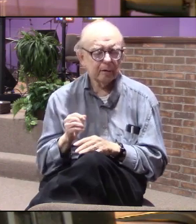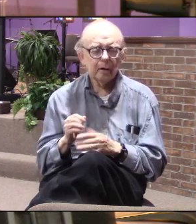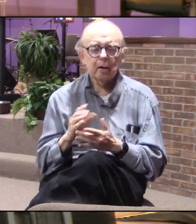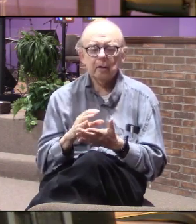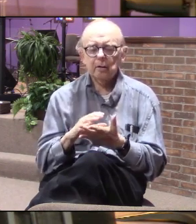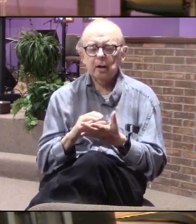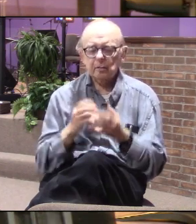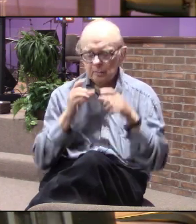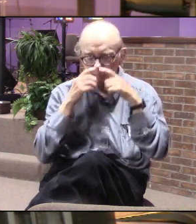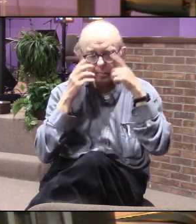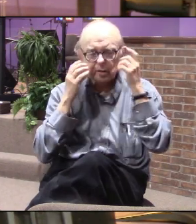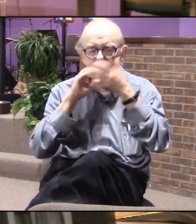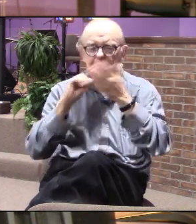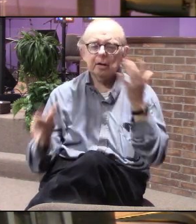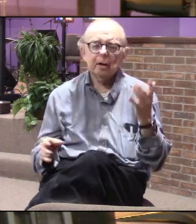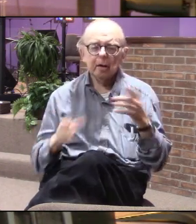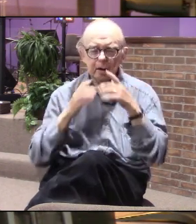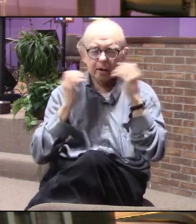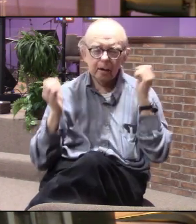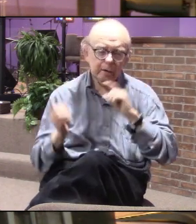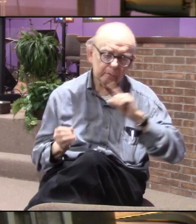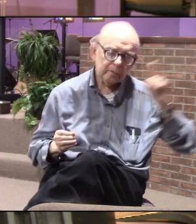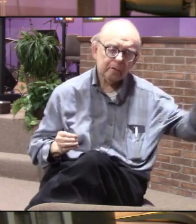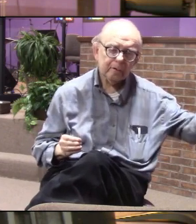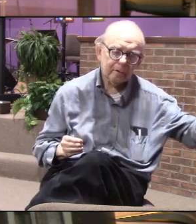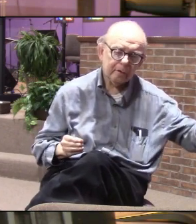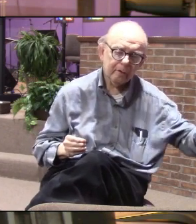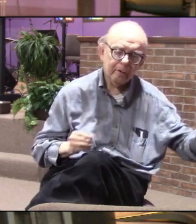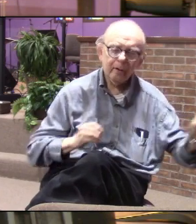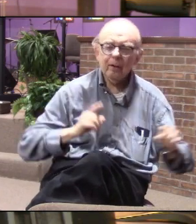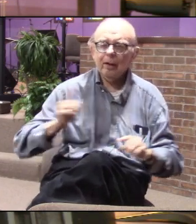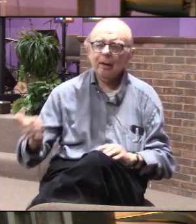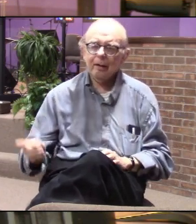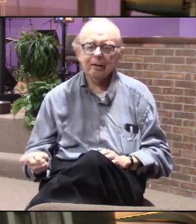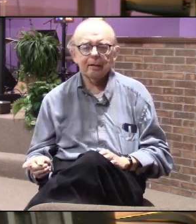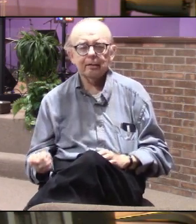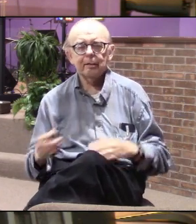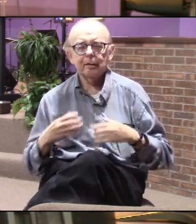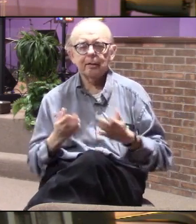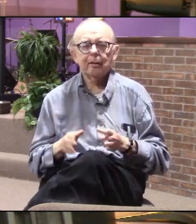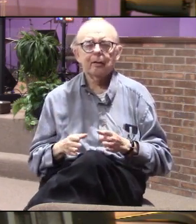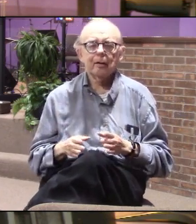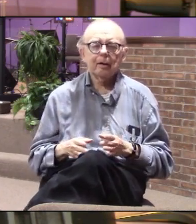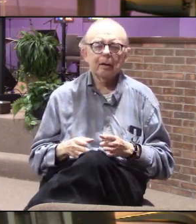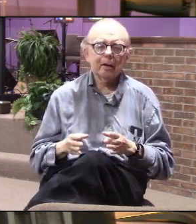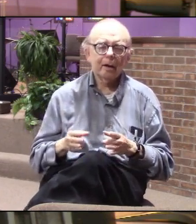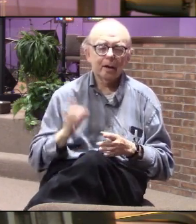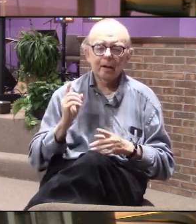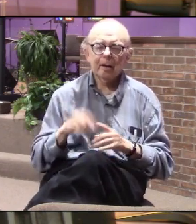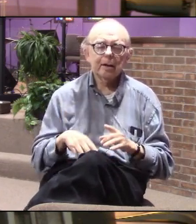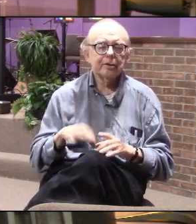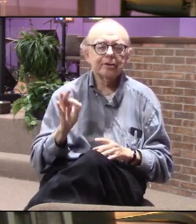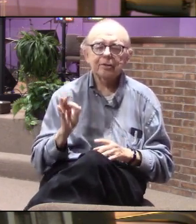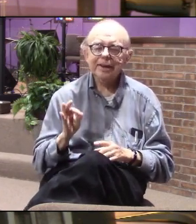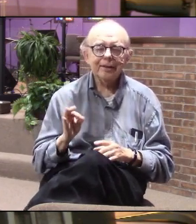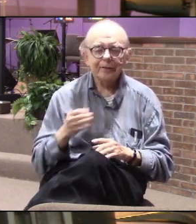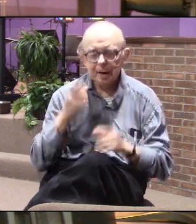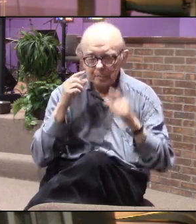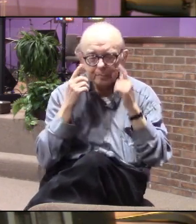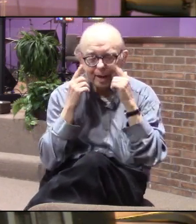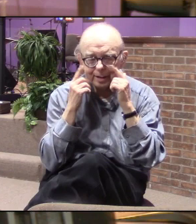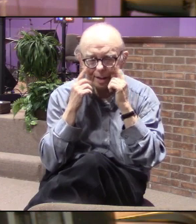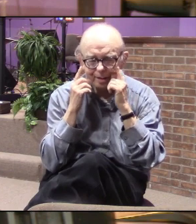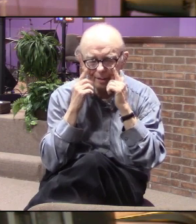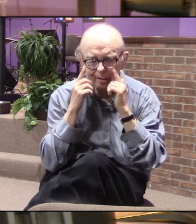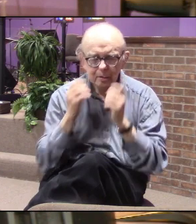mask off, and the mask went one way, the tube went another, and I just happened to have my glasses, and I still can't find my glasses.